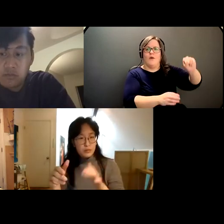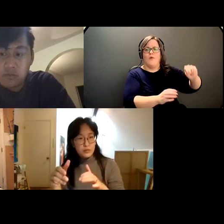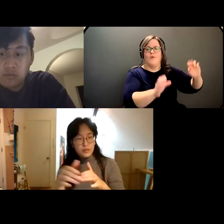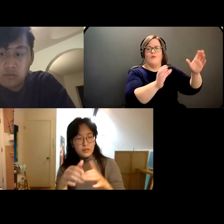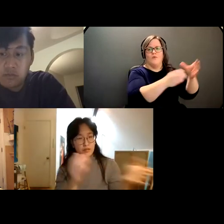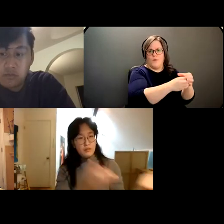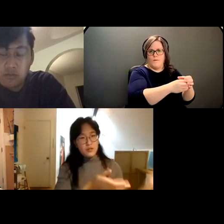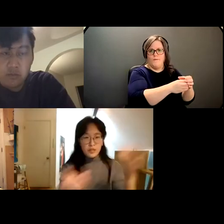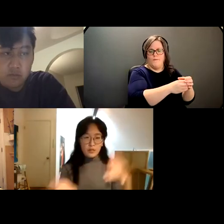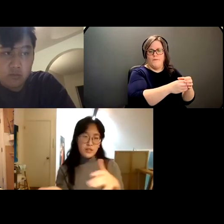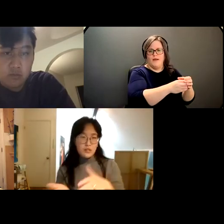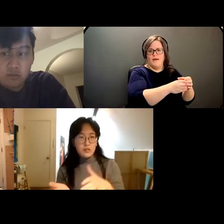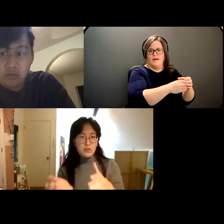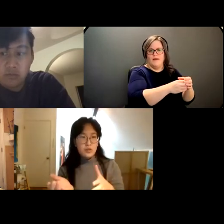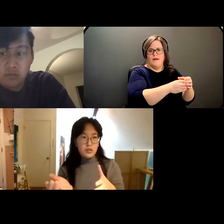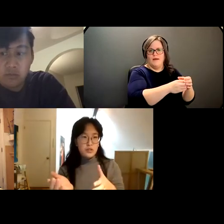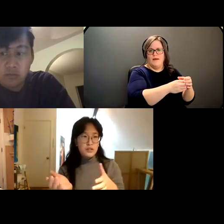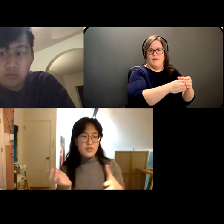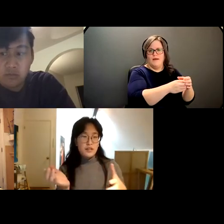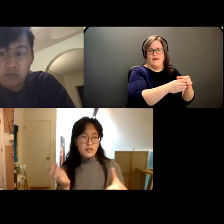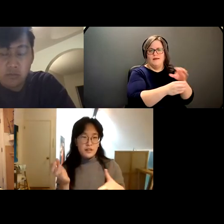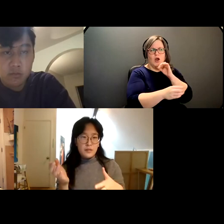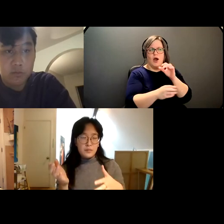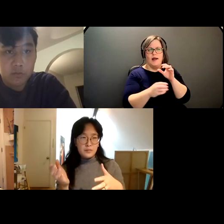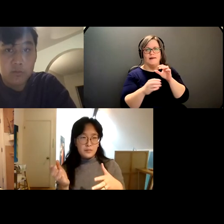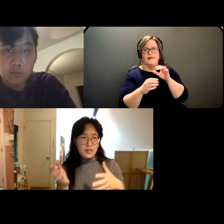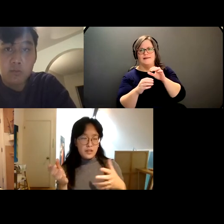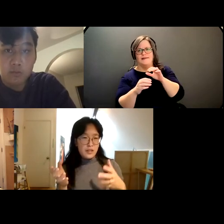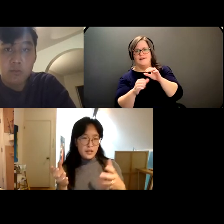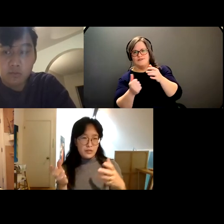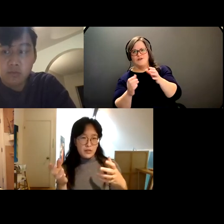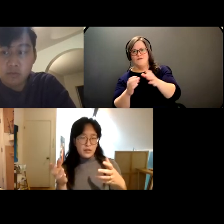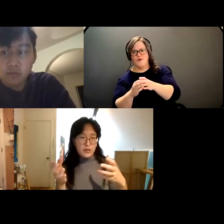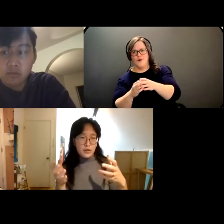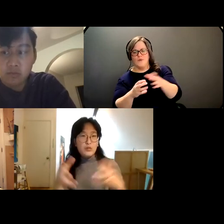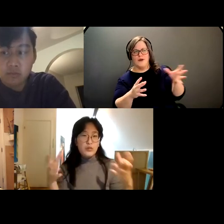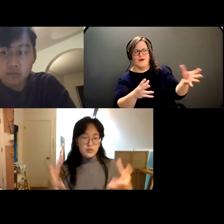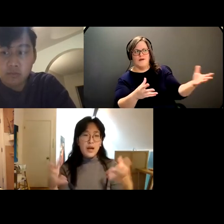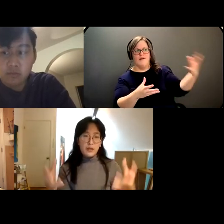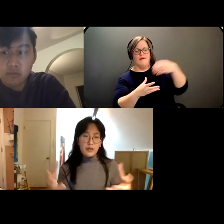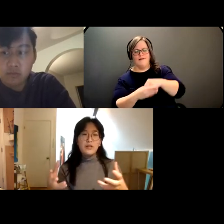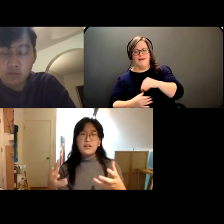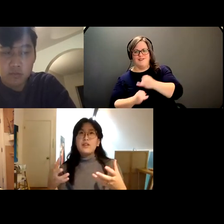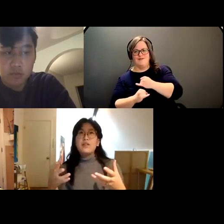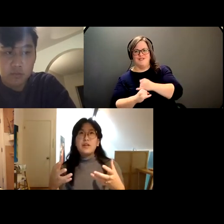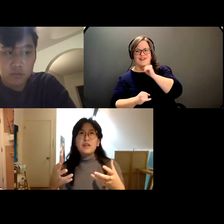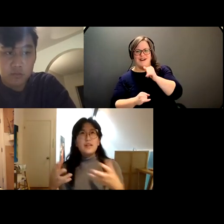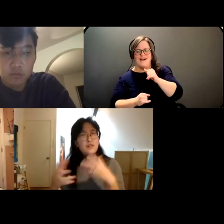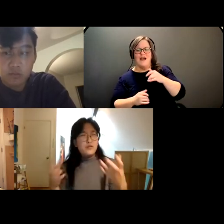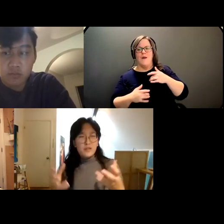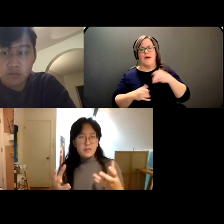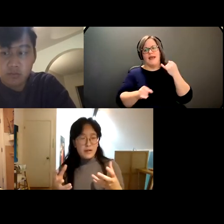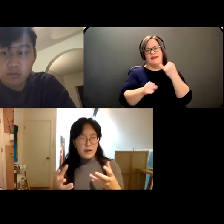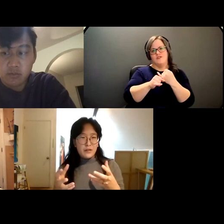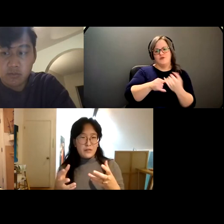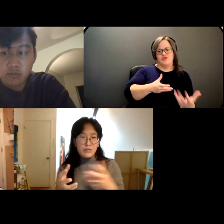group receives the institution in kind of a host manner. But I can also